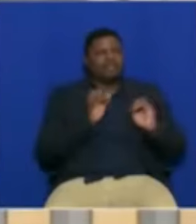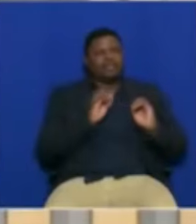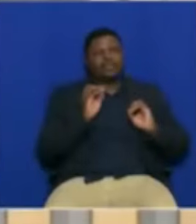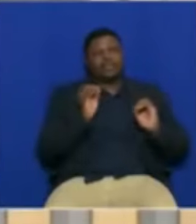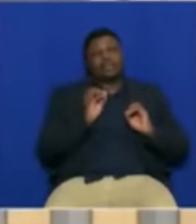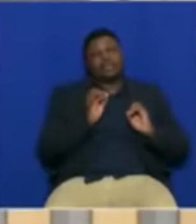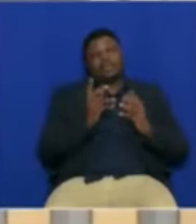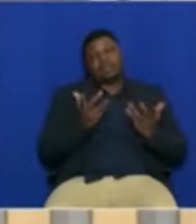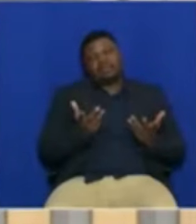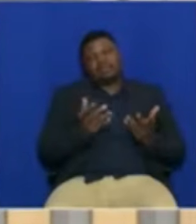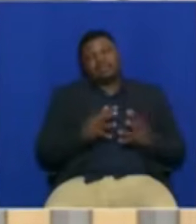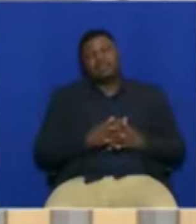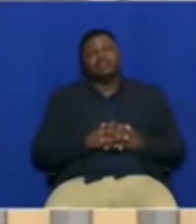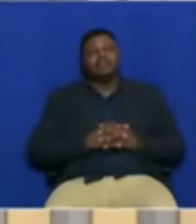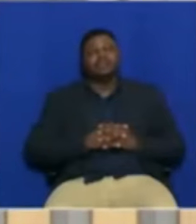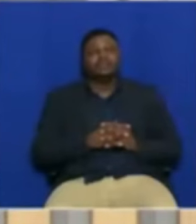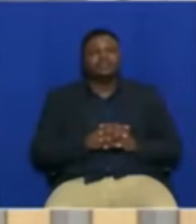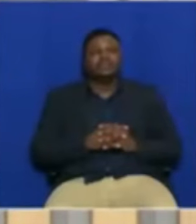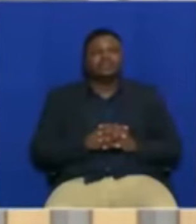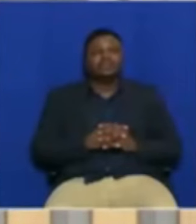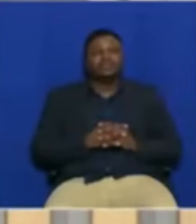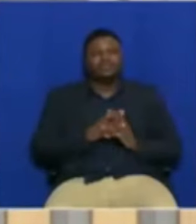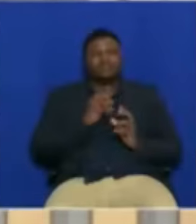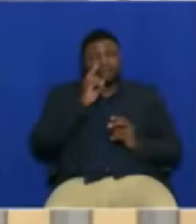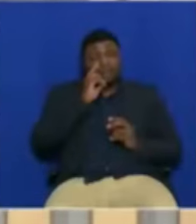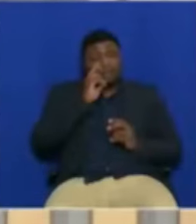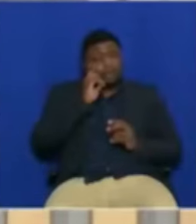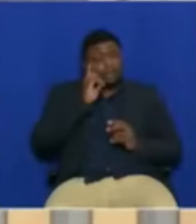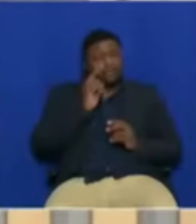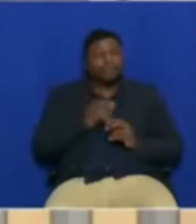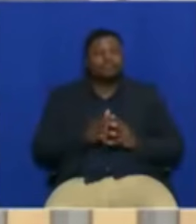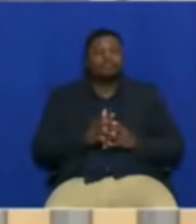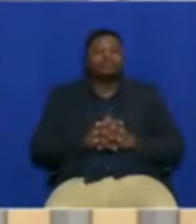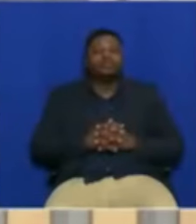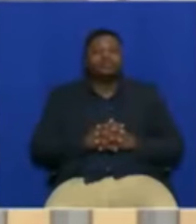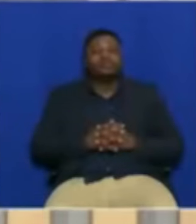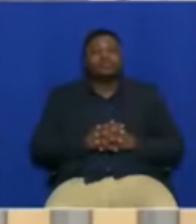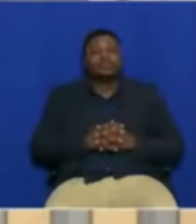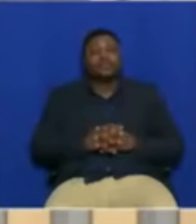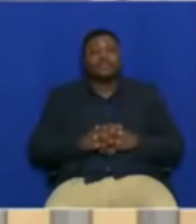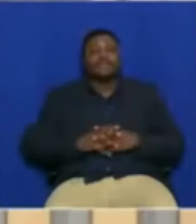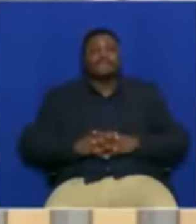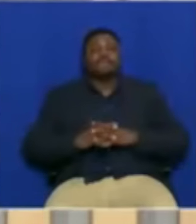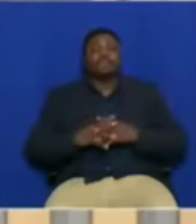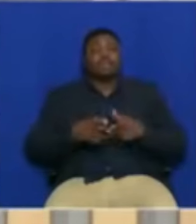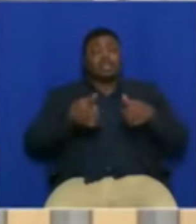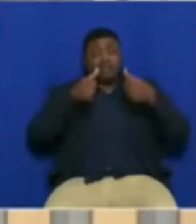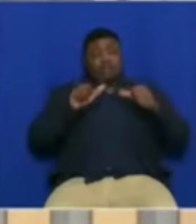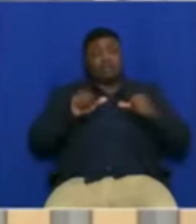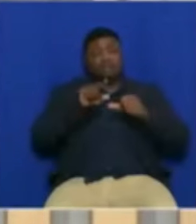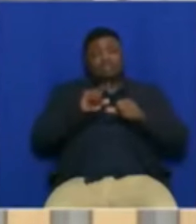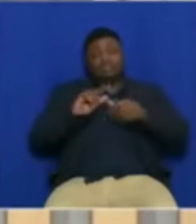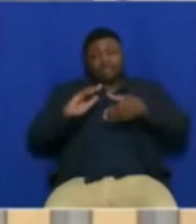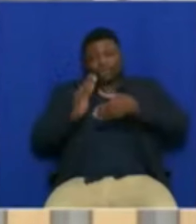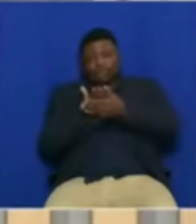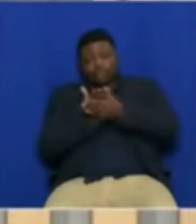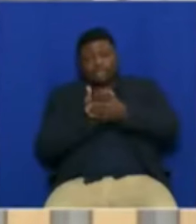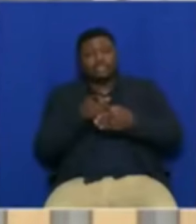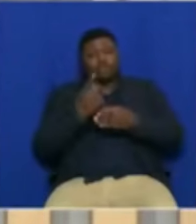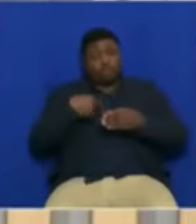without taking too much, because we dealt with that docket there, and I want to move on to the